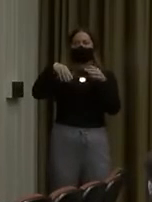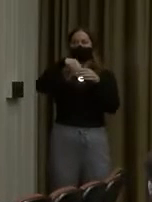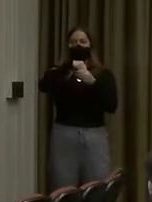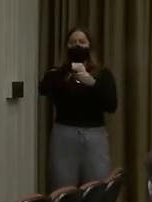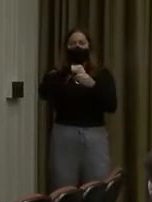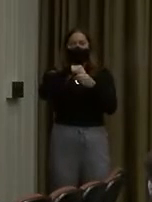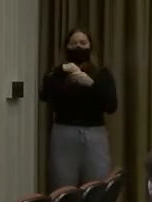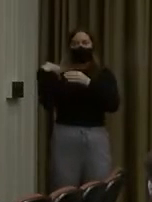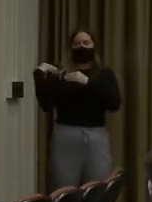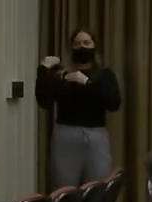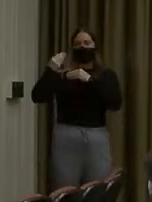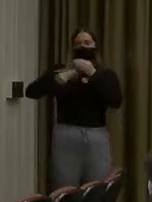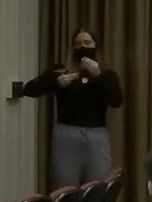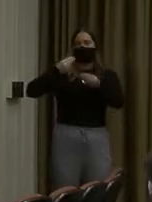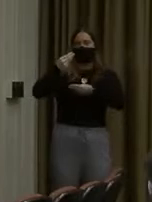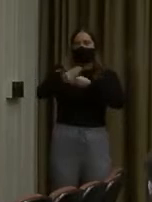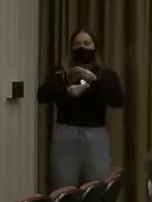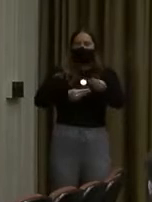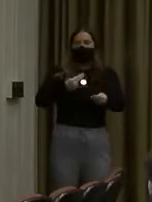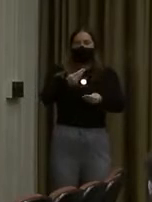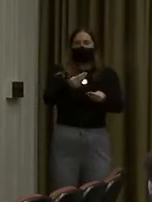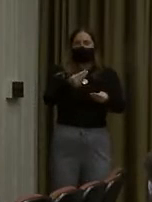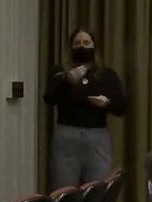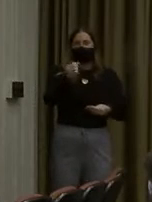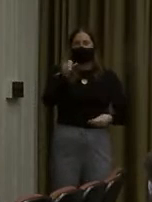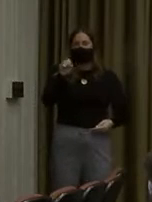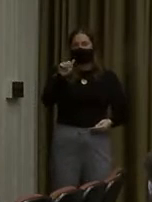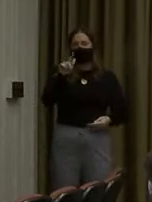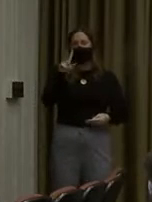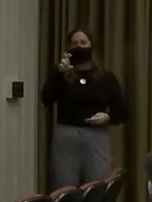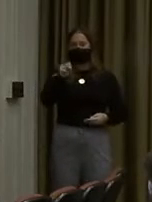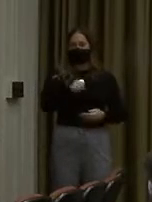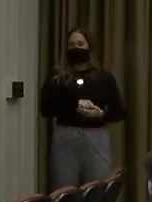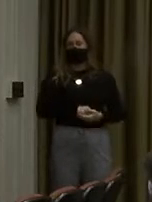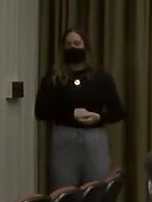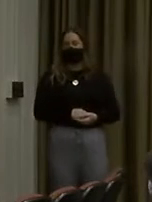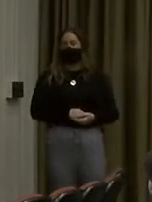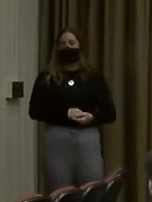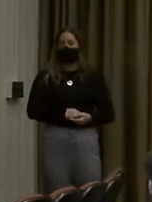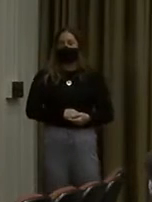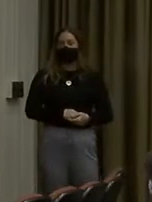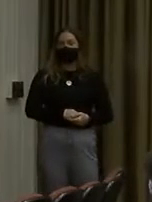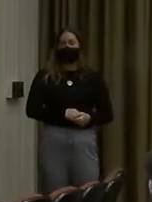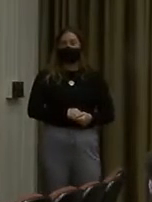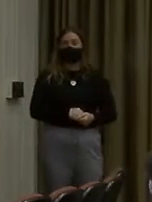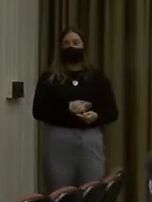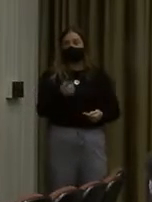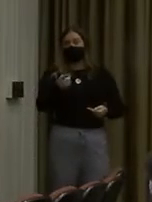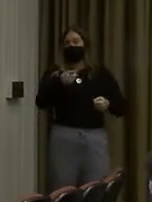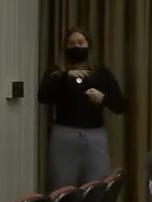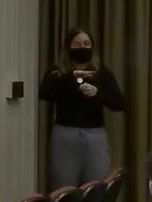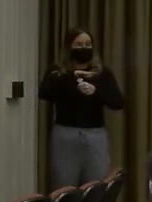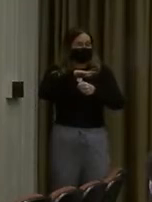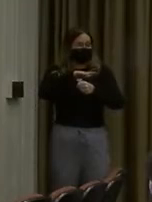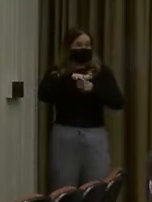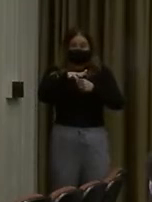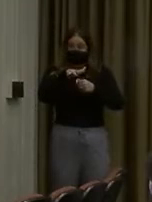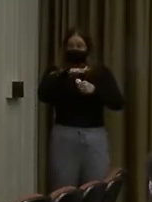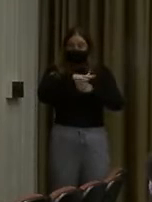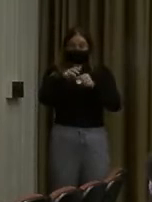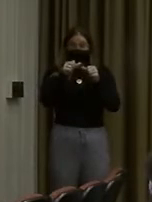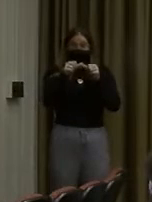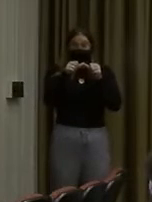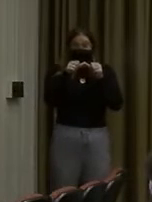of these enslaved Black people. Interesting, right? Well, as if that were not enough to keep